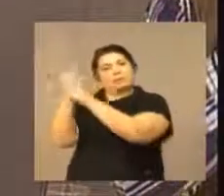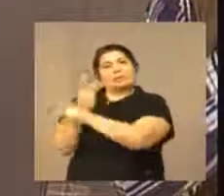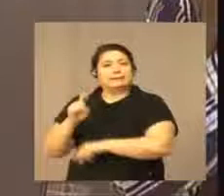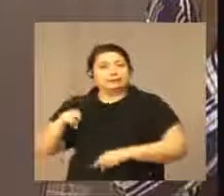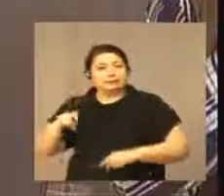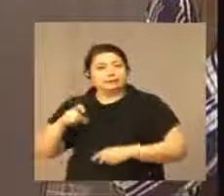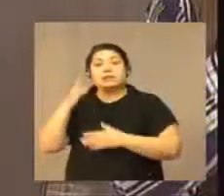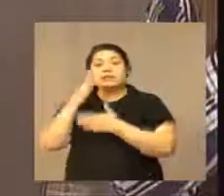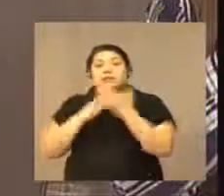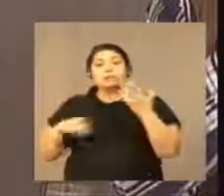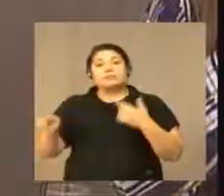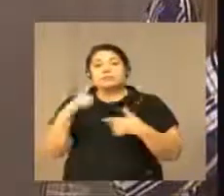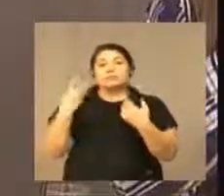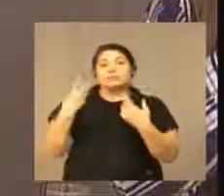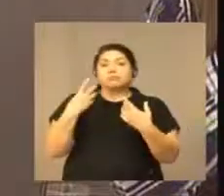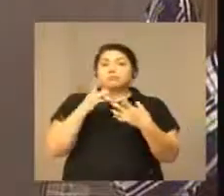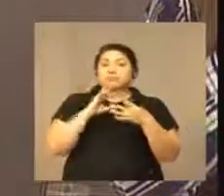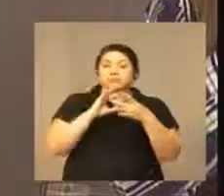outside of the legislation as an instrument,